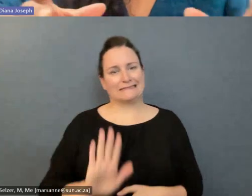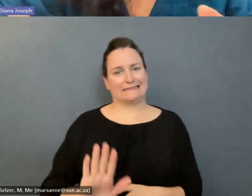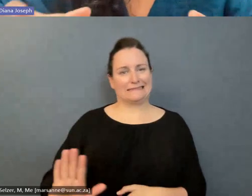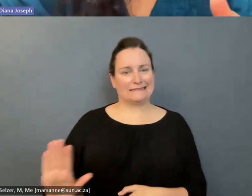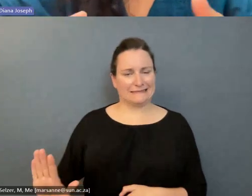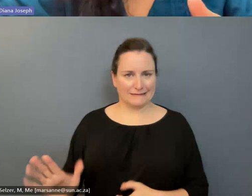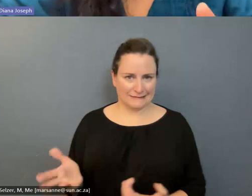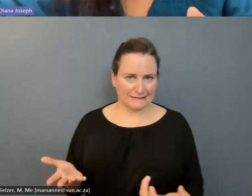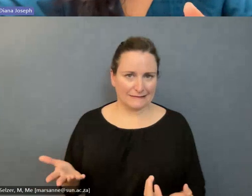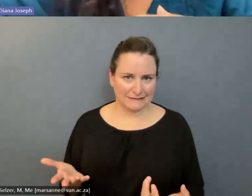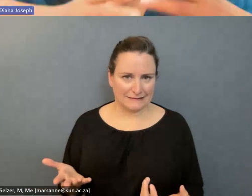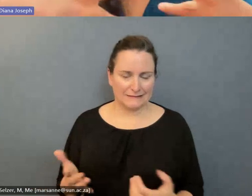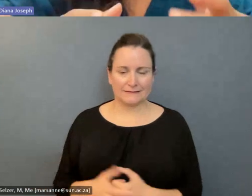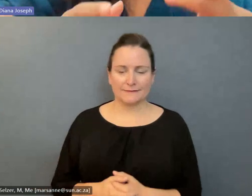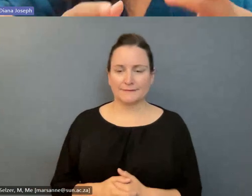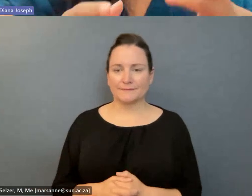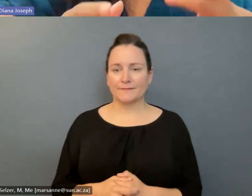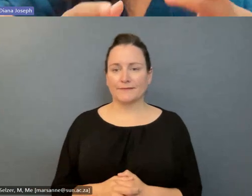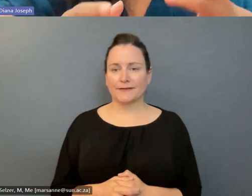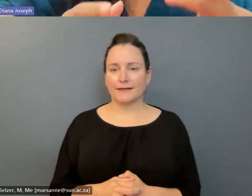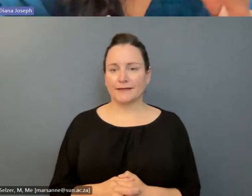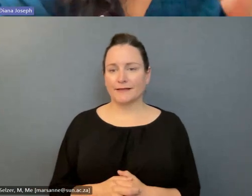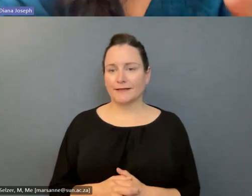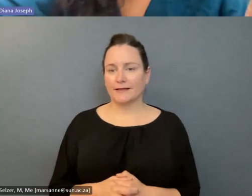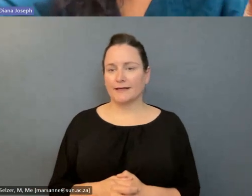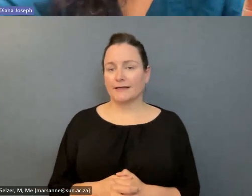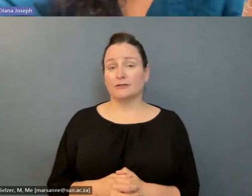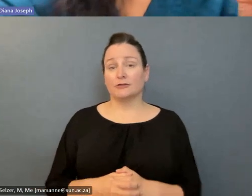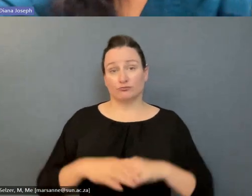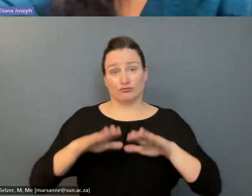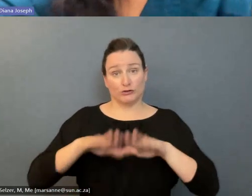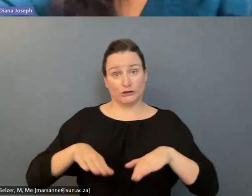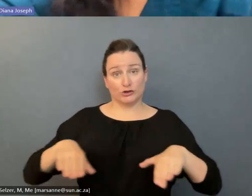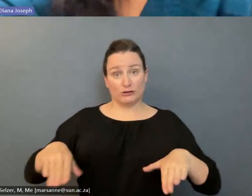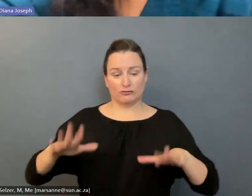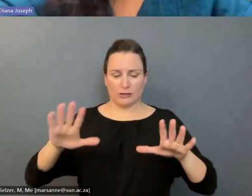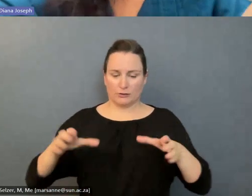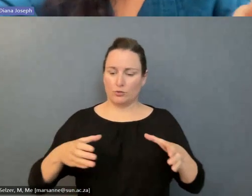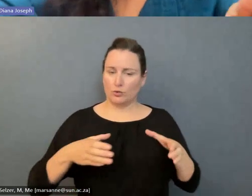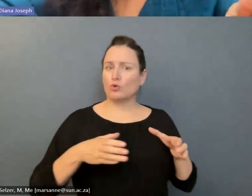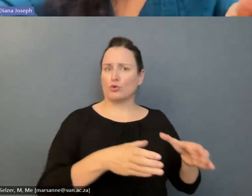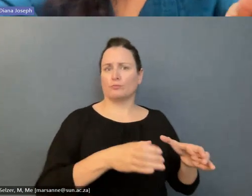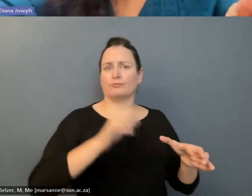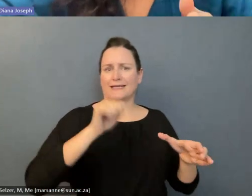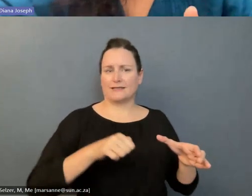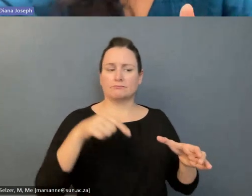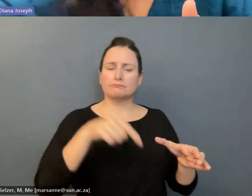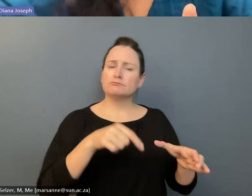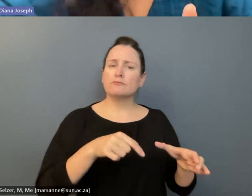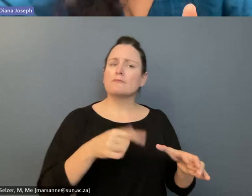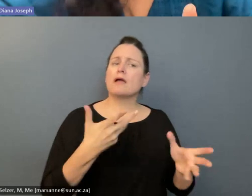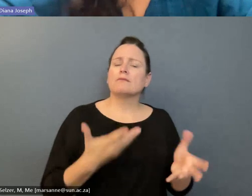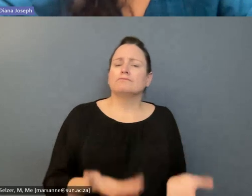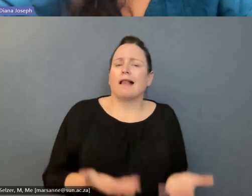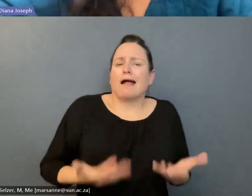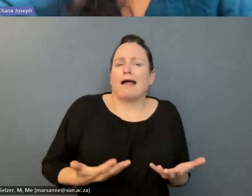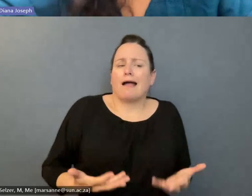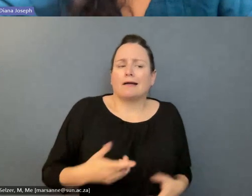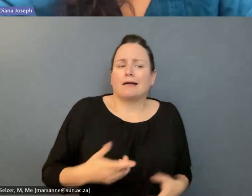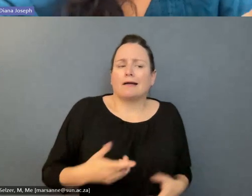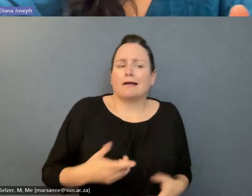classified into groups. Like we can put children into groups, and the mild categories can actually need not have an IEP in